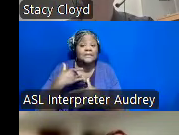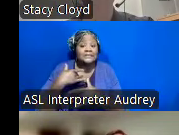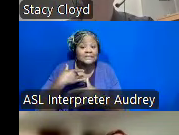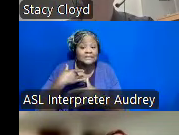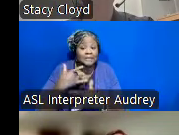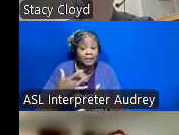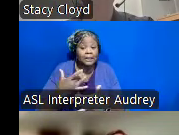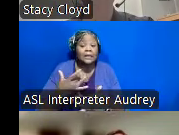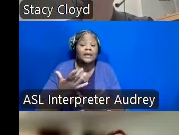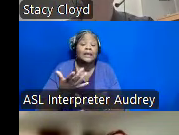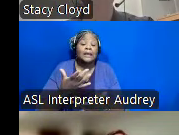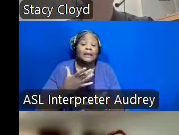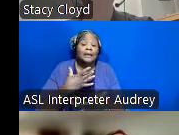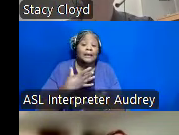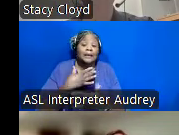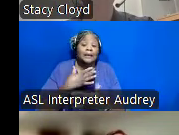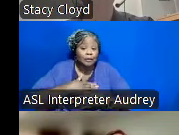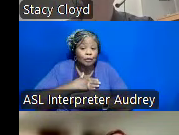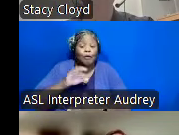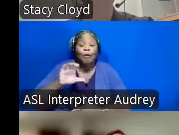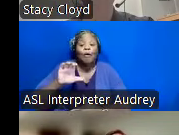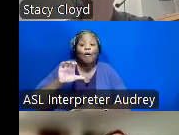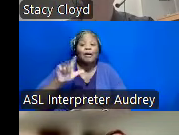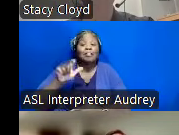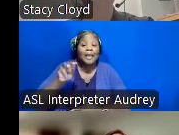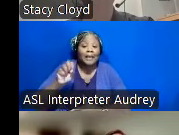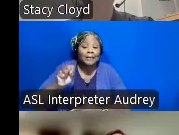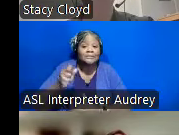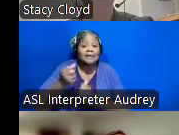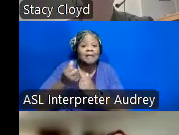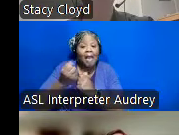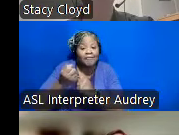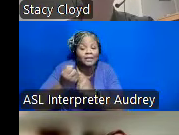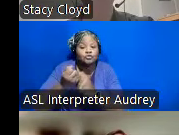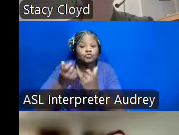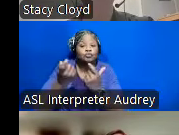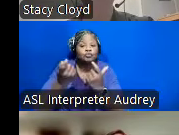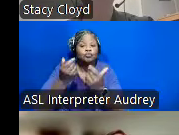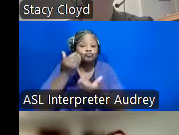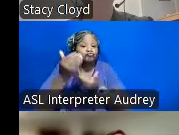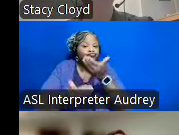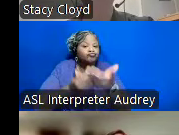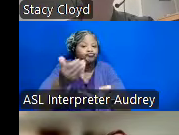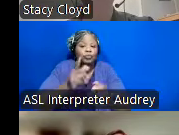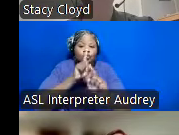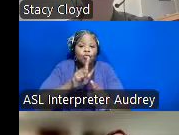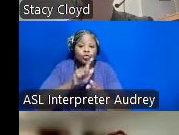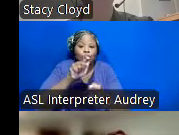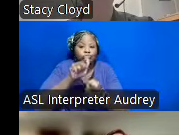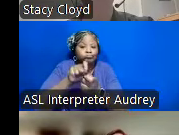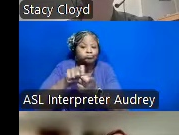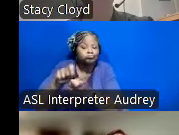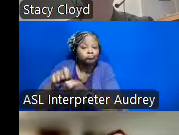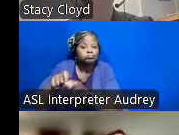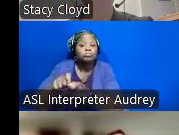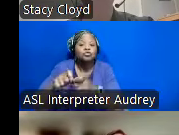claims and cases and advocates to follow sort of the set order. So that's how these slides are designed. So